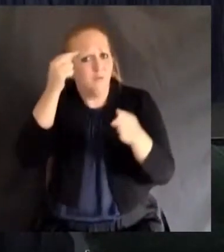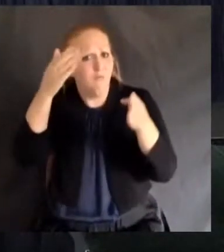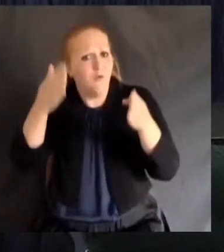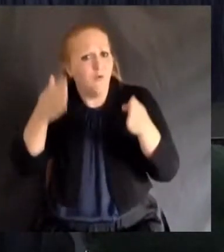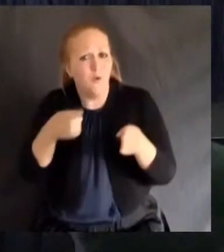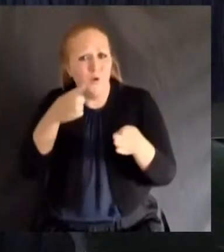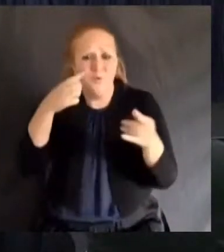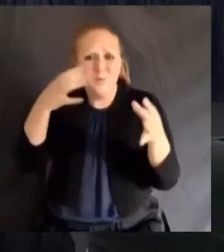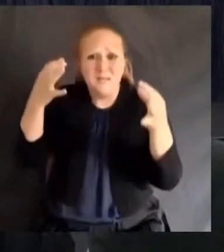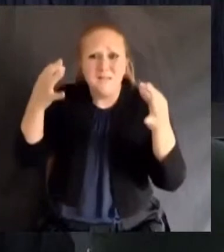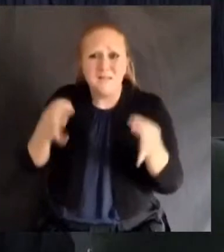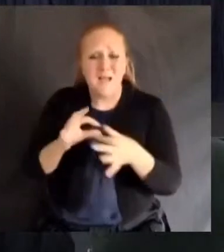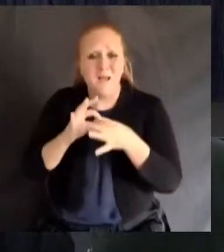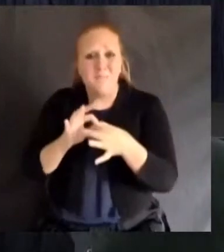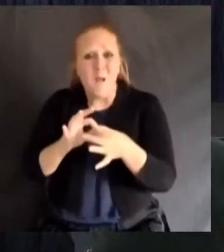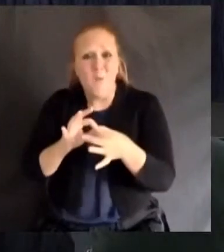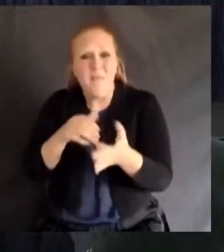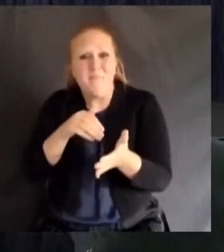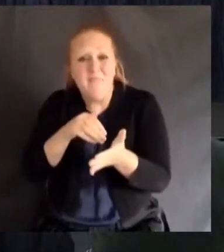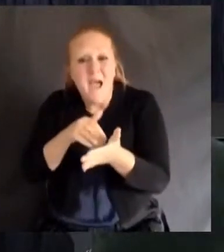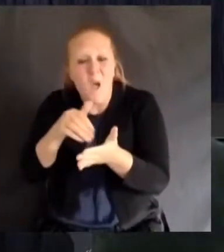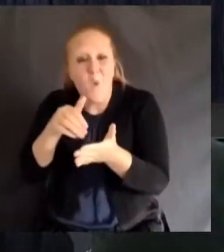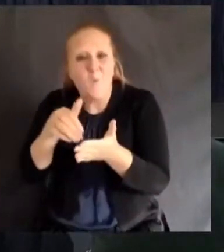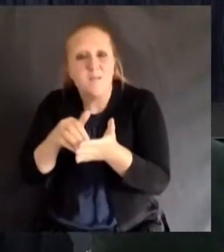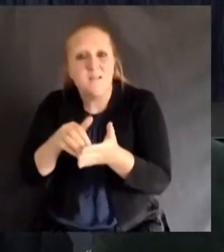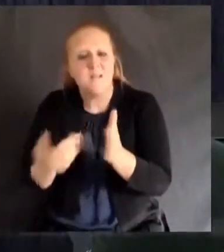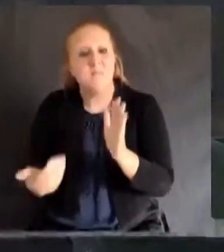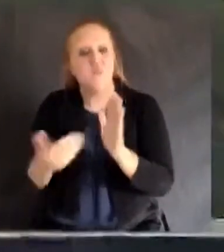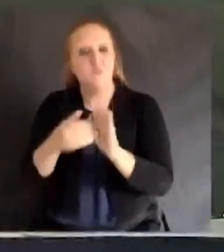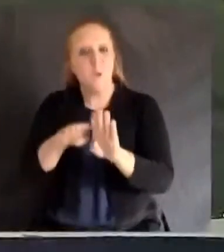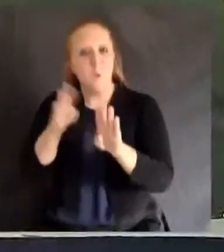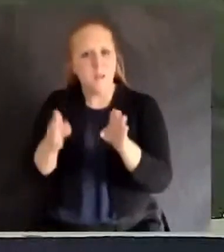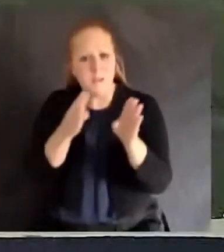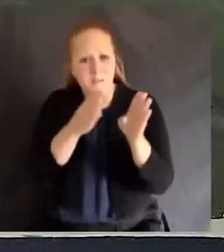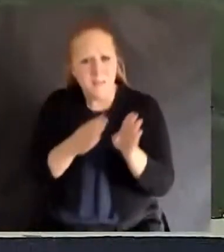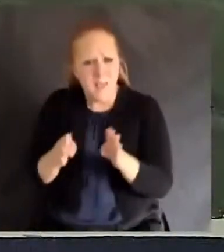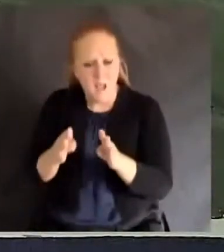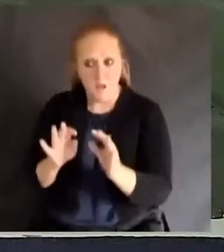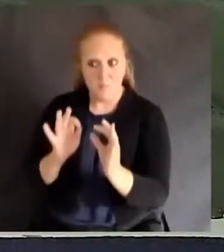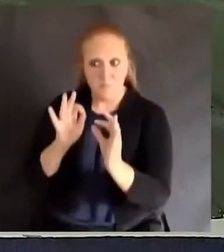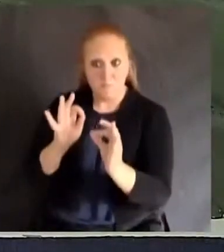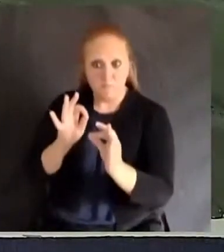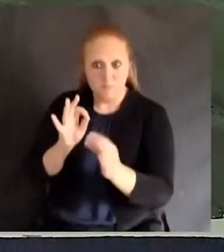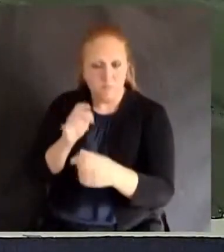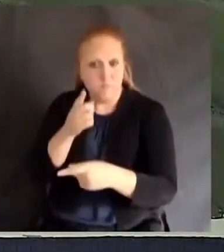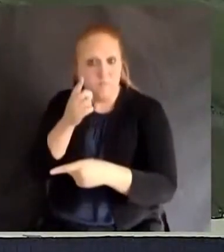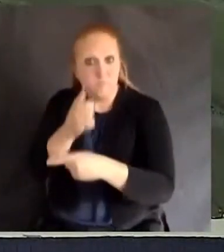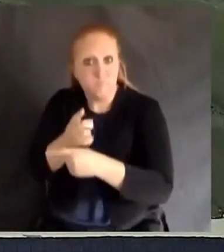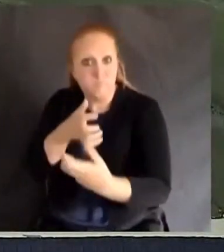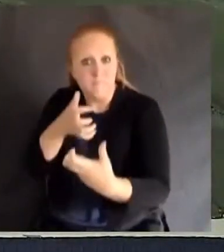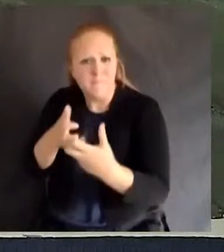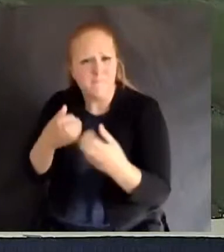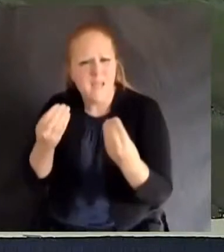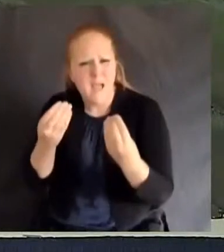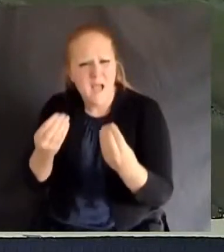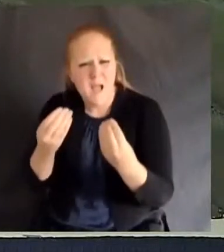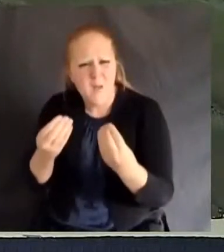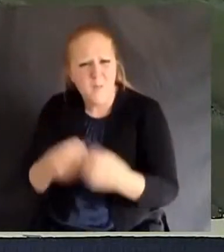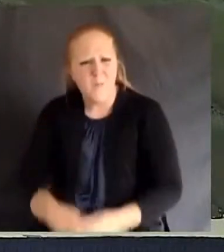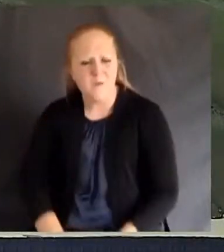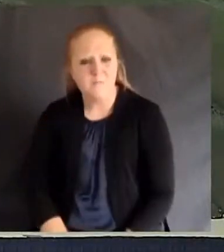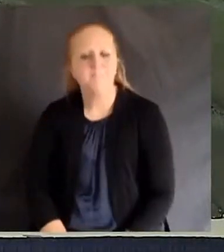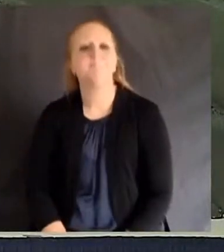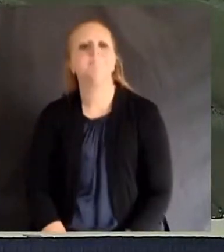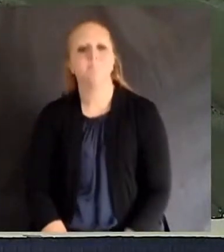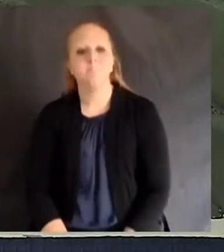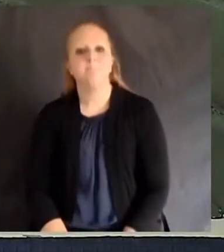reopening plans to decide whether or not each one of them is going to be okay? Yeah, they don't really, they're doing it more,